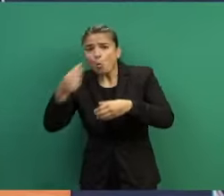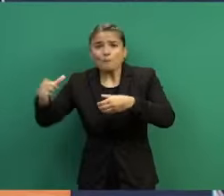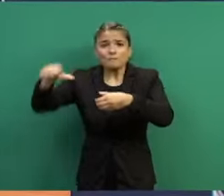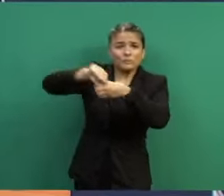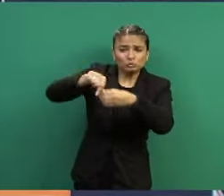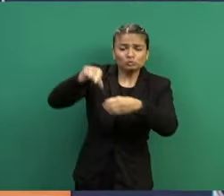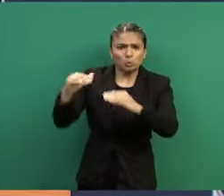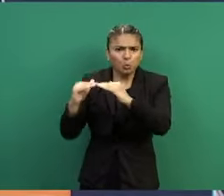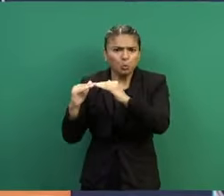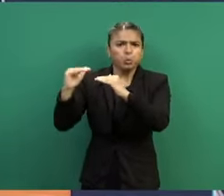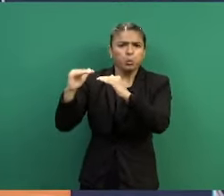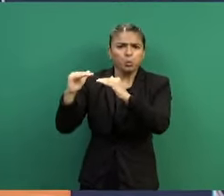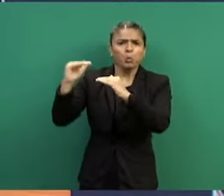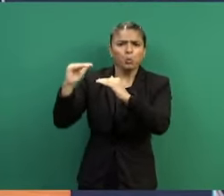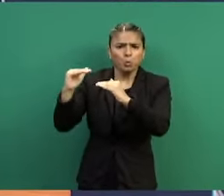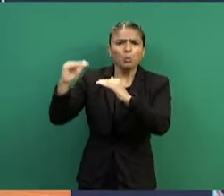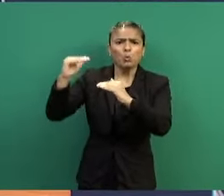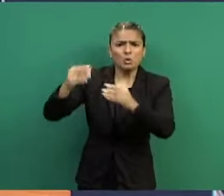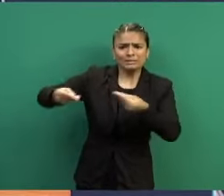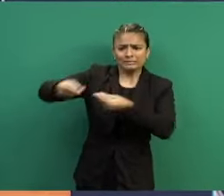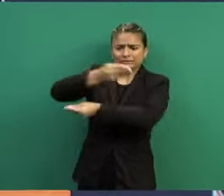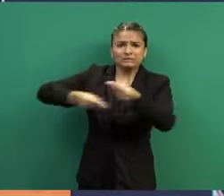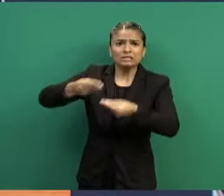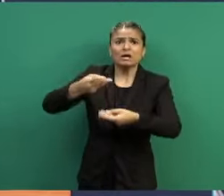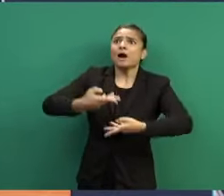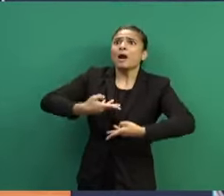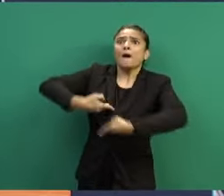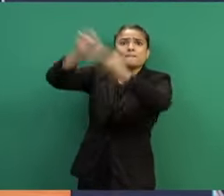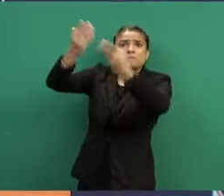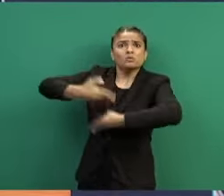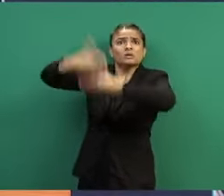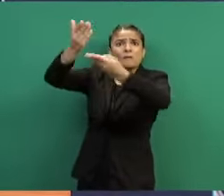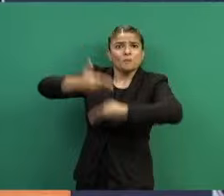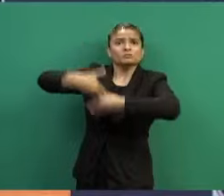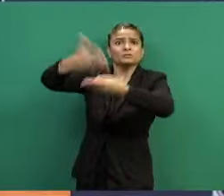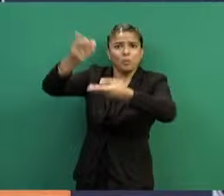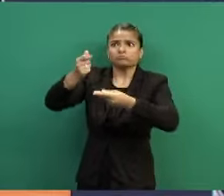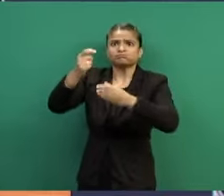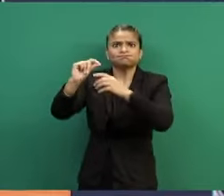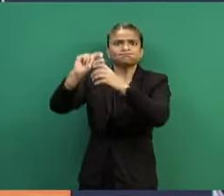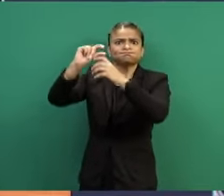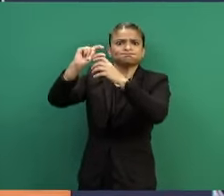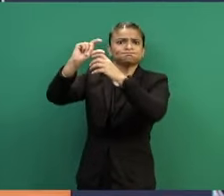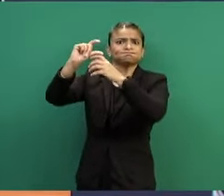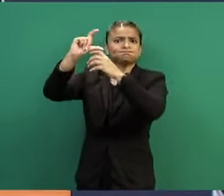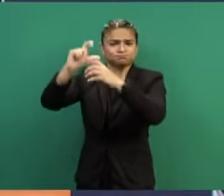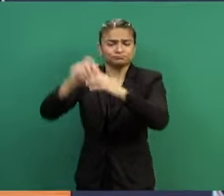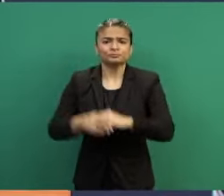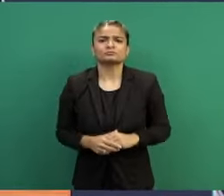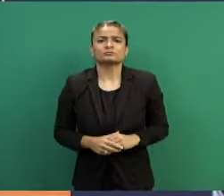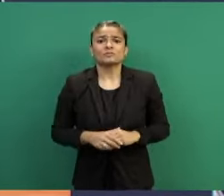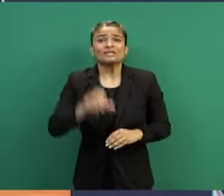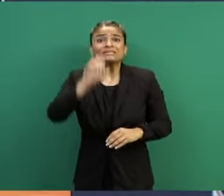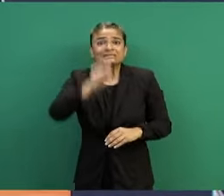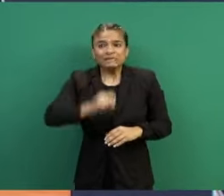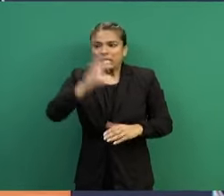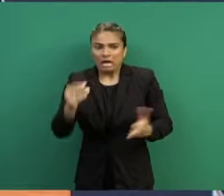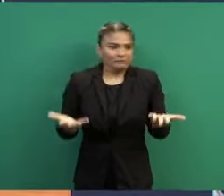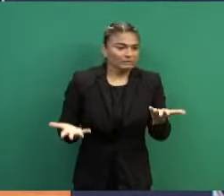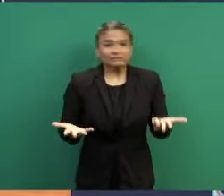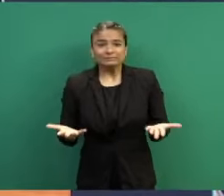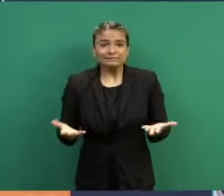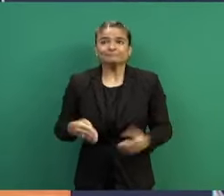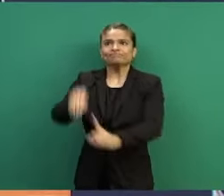have moderated further. South Africa's external financing needs will increase as the current account